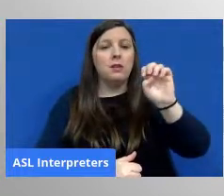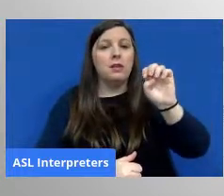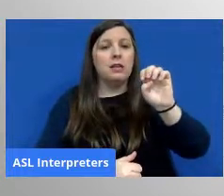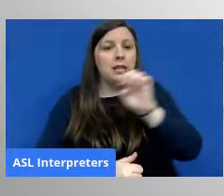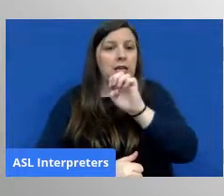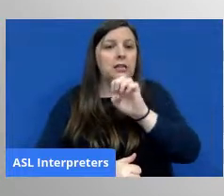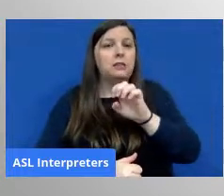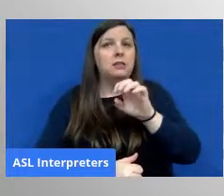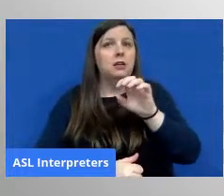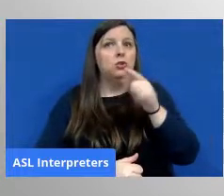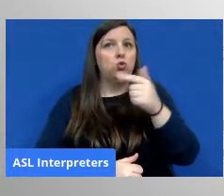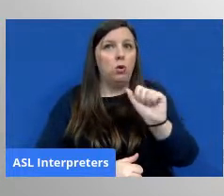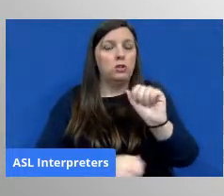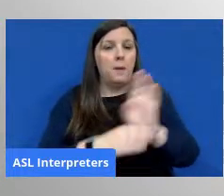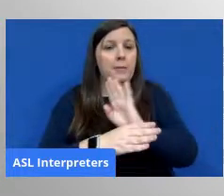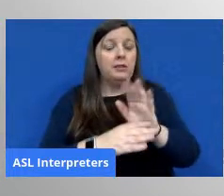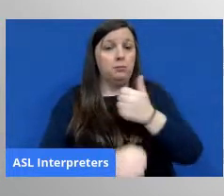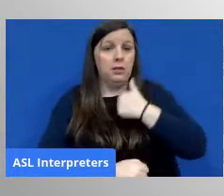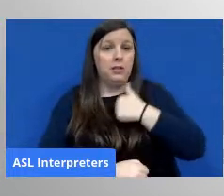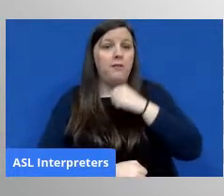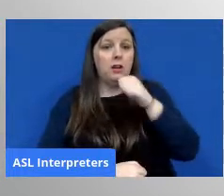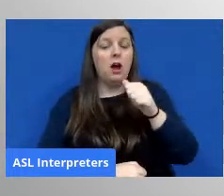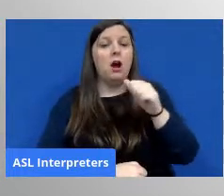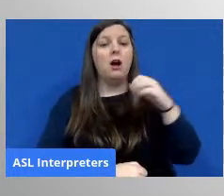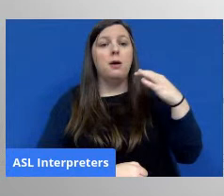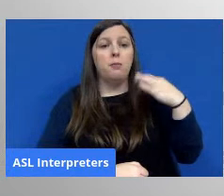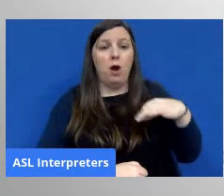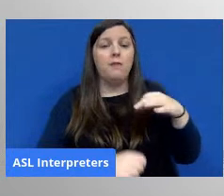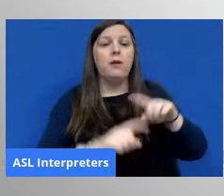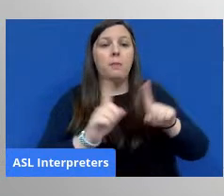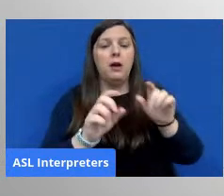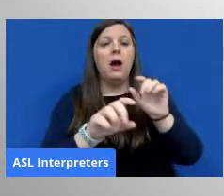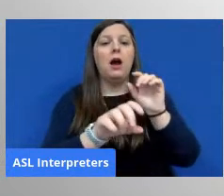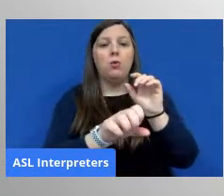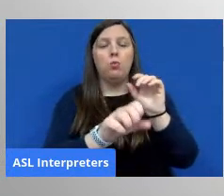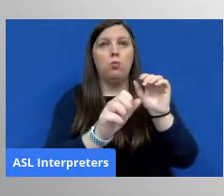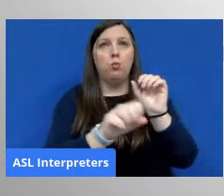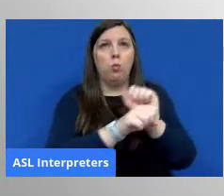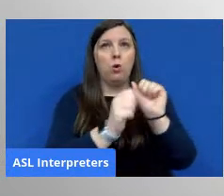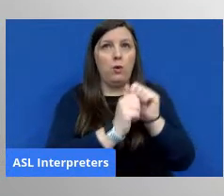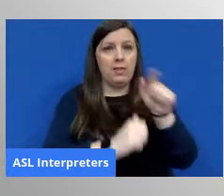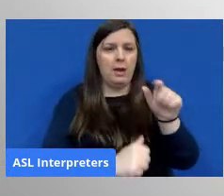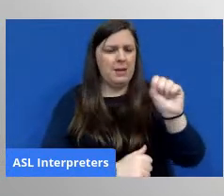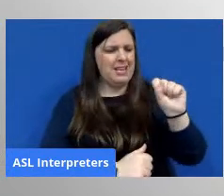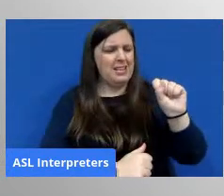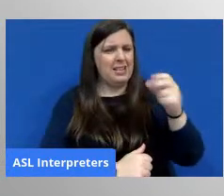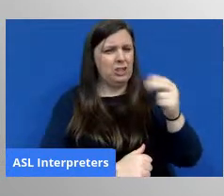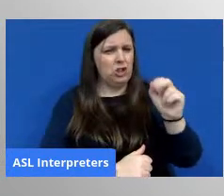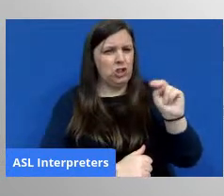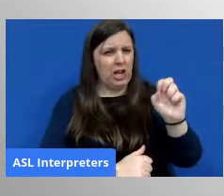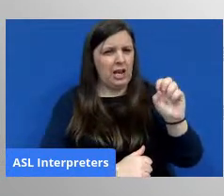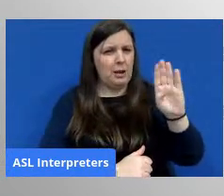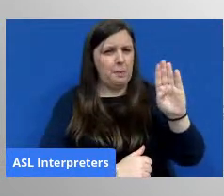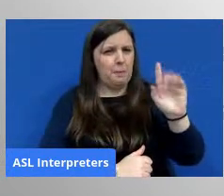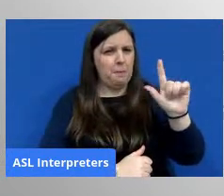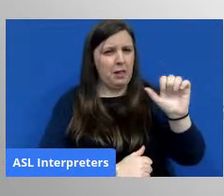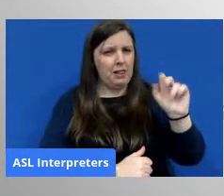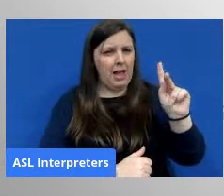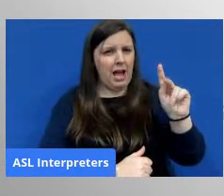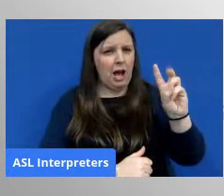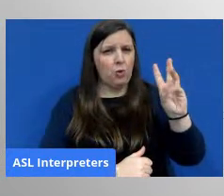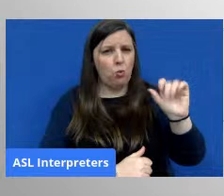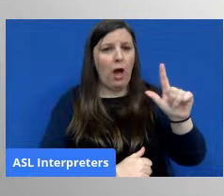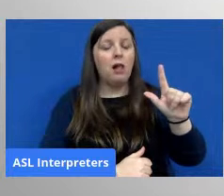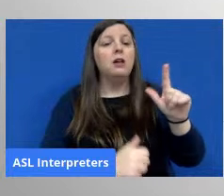them. So also Shane Blackwell as well, just to make sure all demographics and everybody are